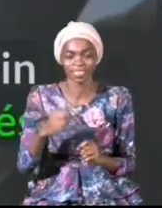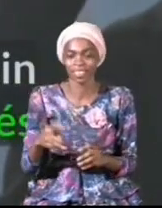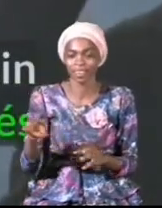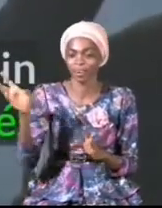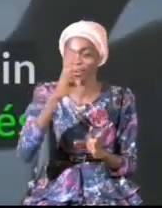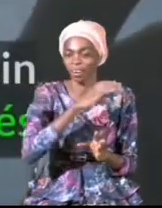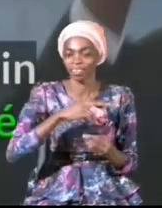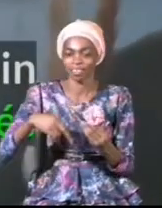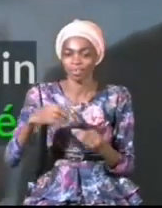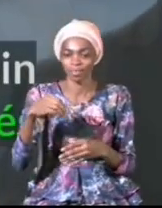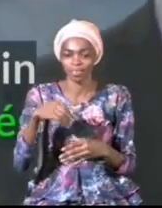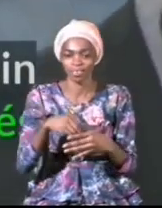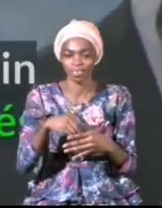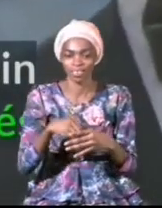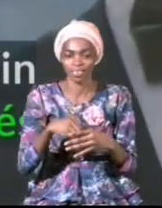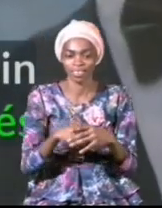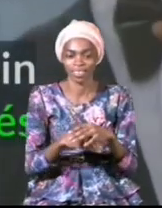this